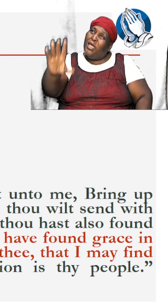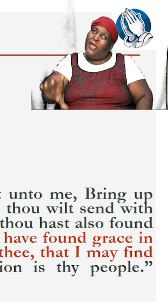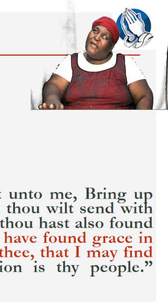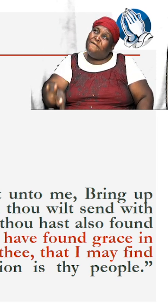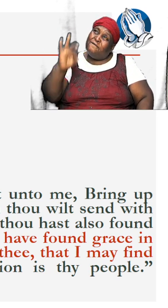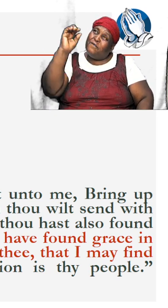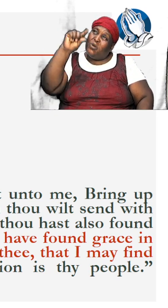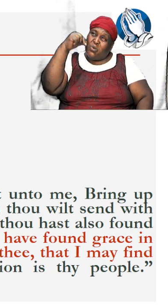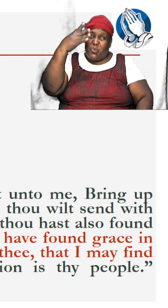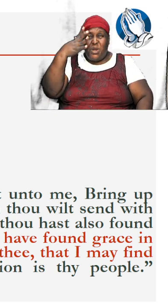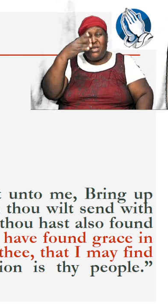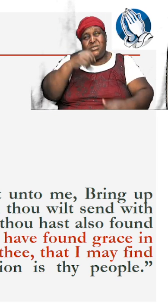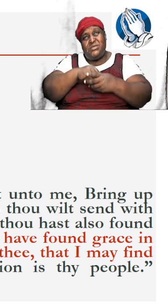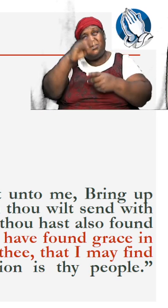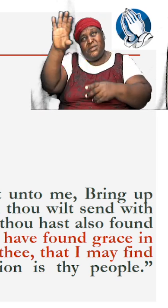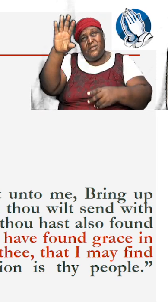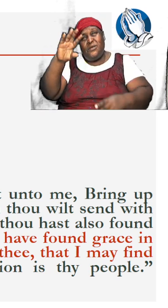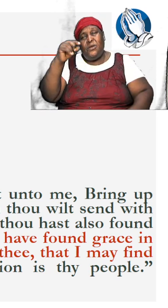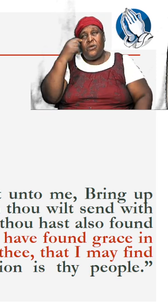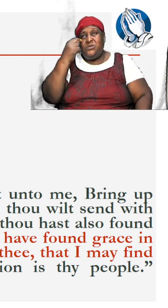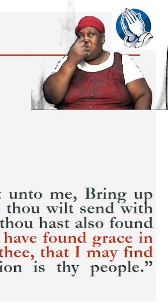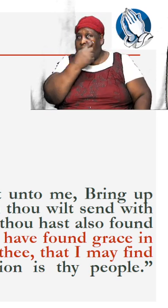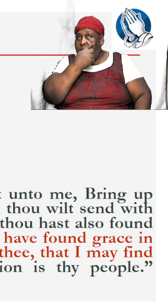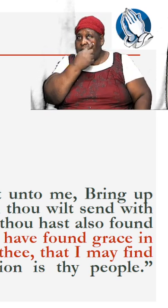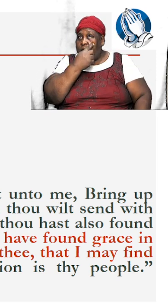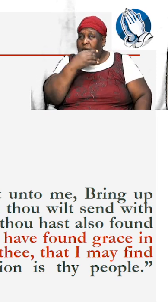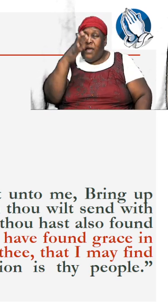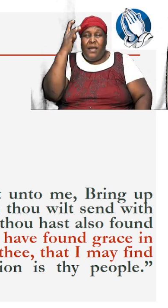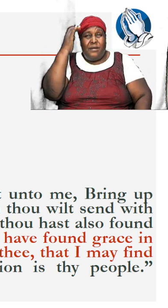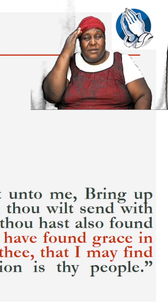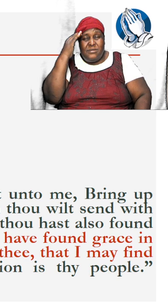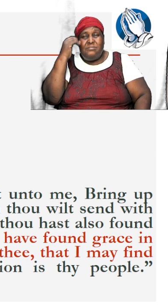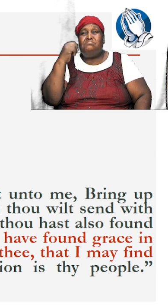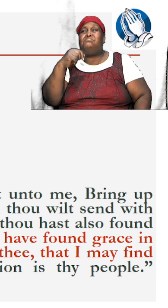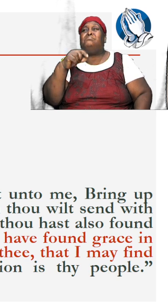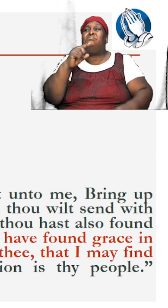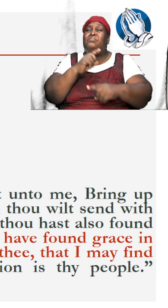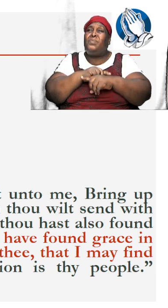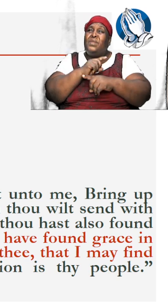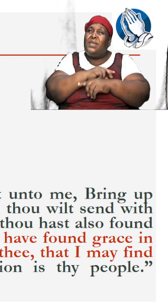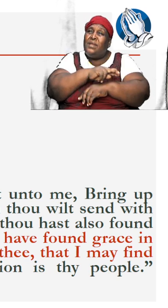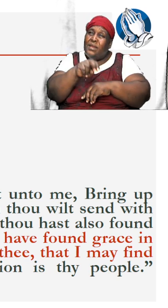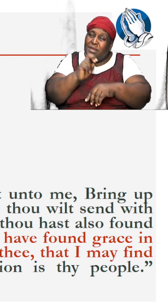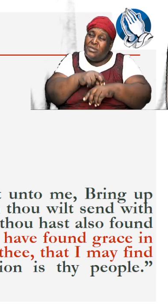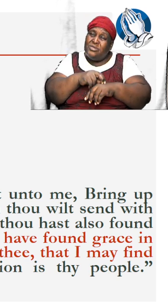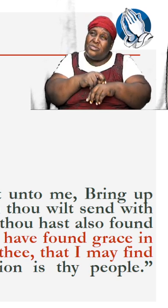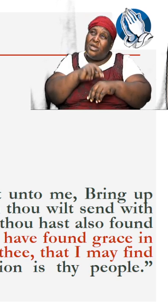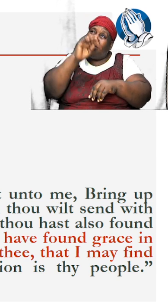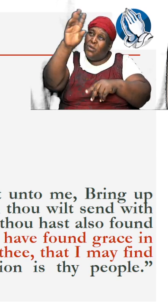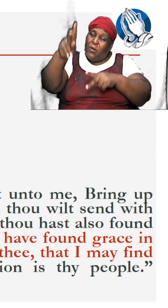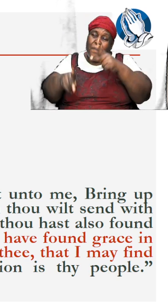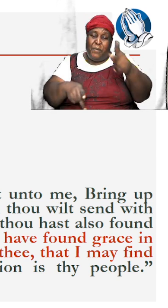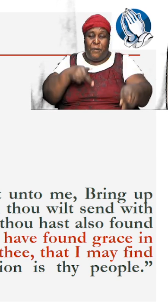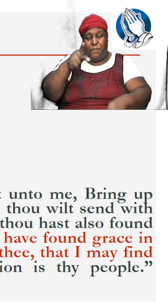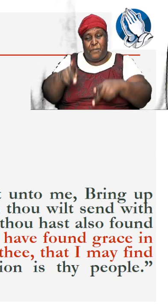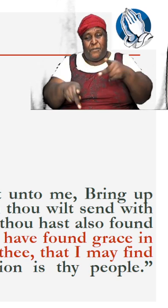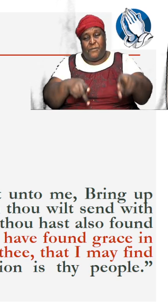grace in thy sight, and consider that this nation is thy people, my God."